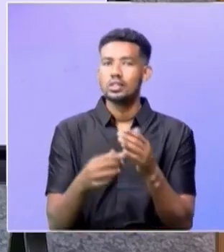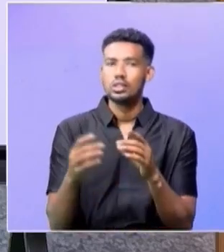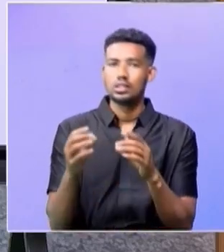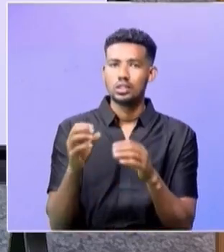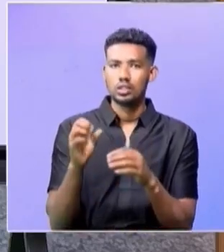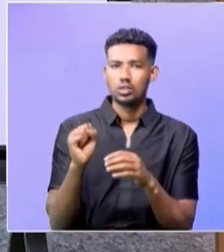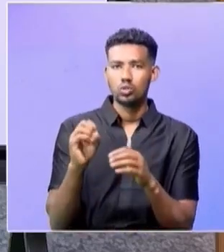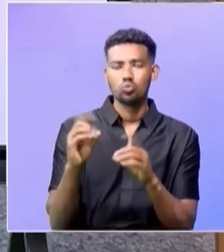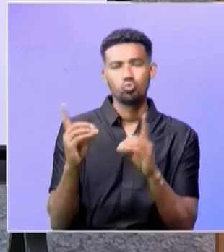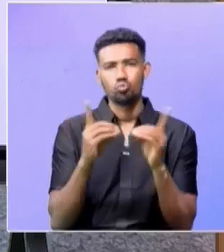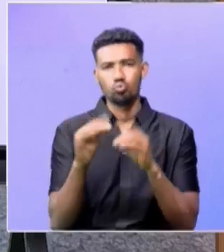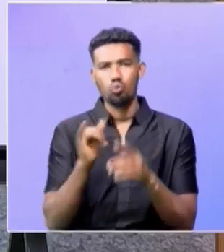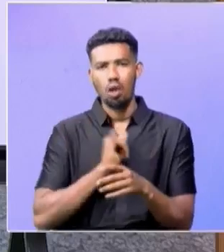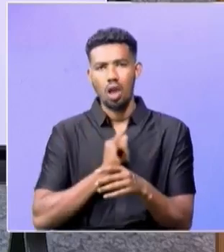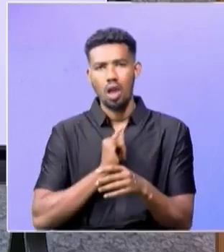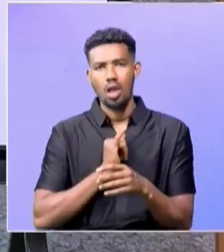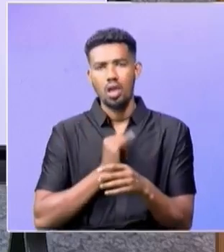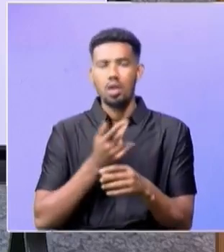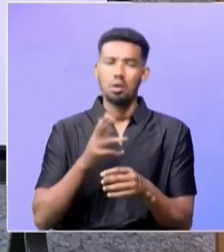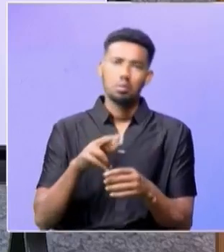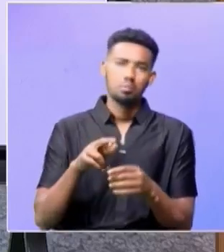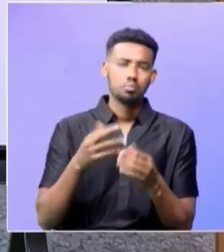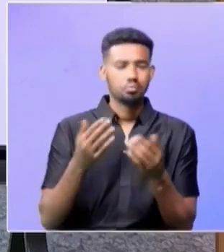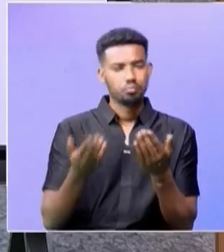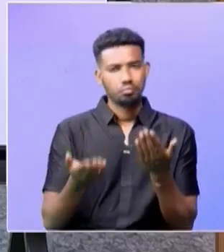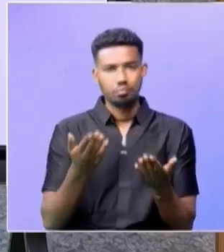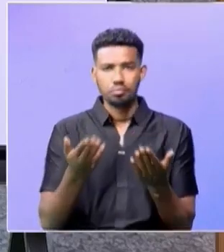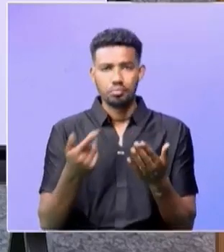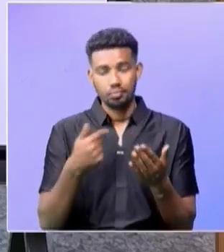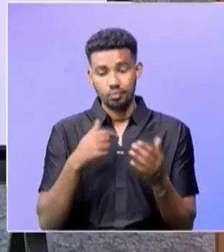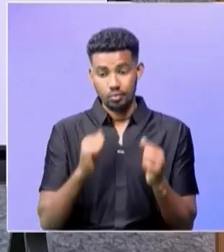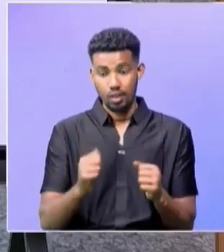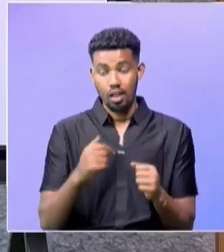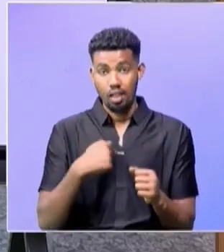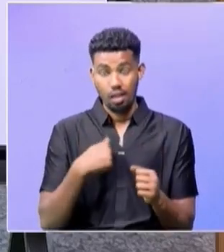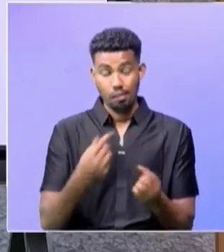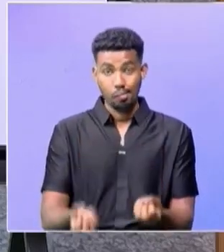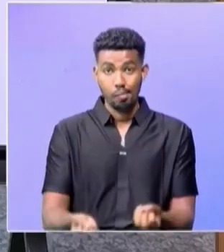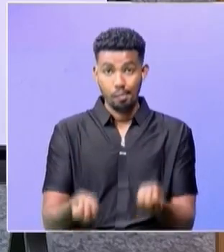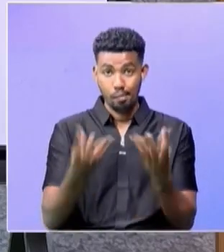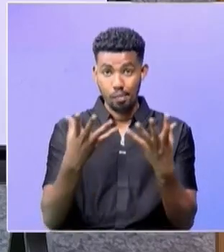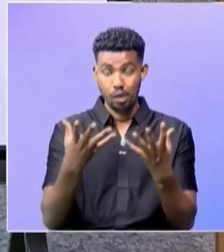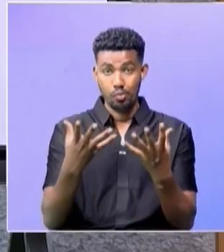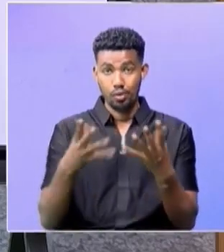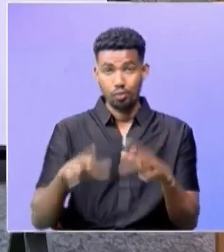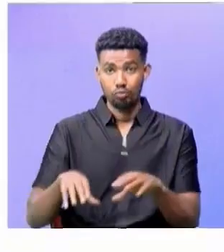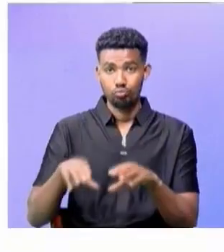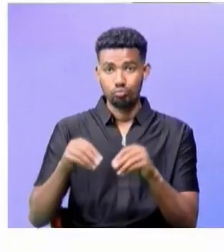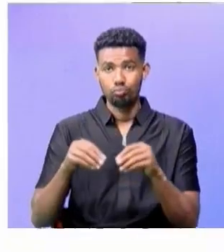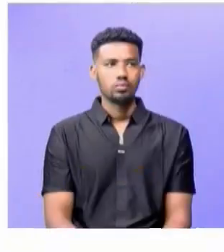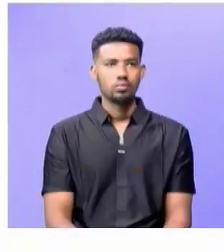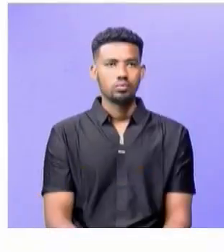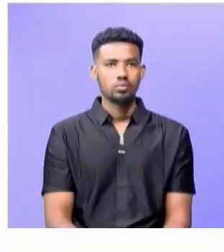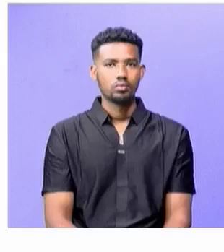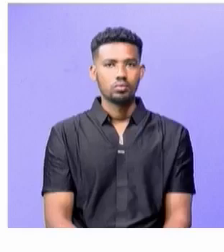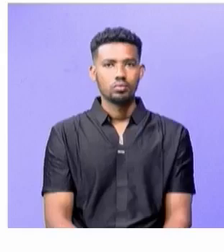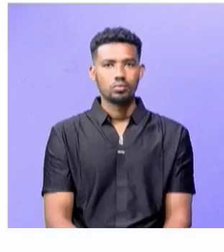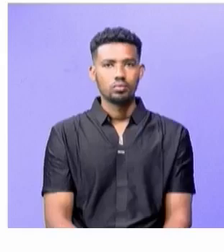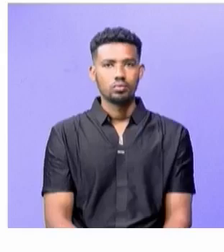I, neither can I, or there are many of them. Let us continue, students.